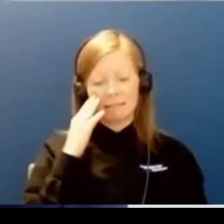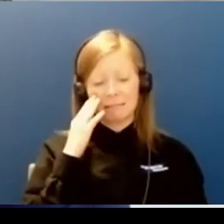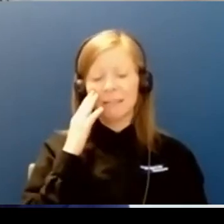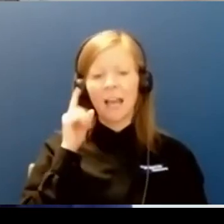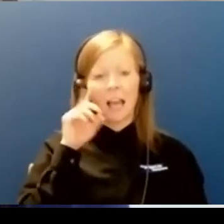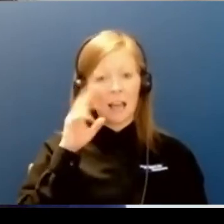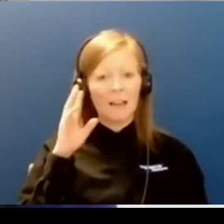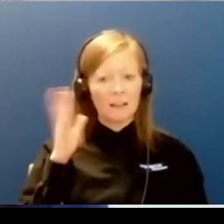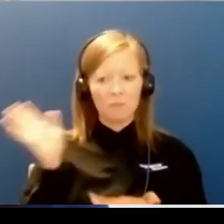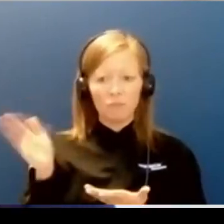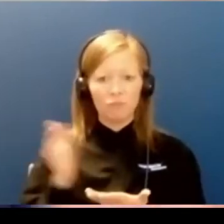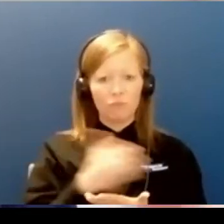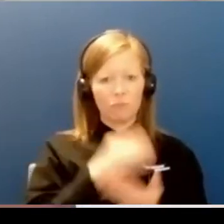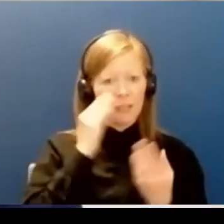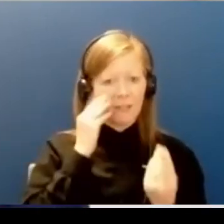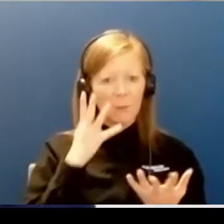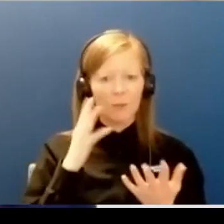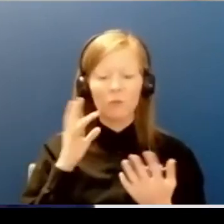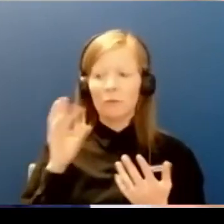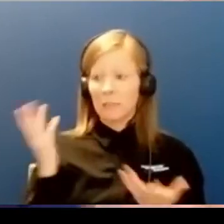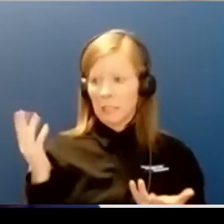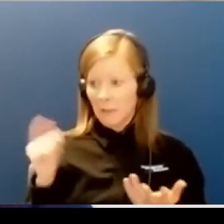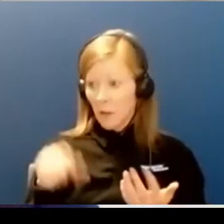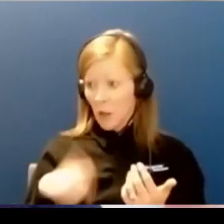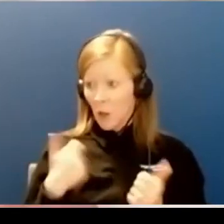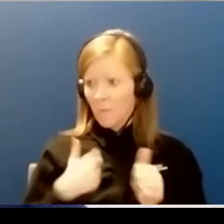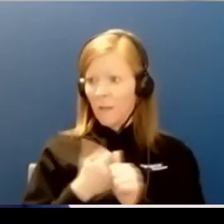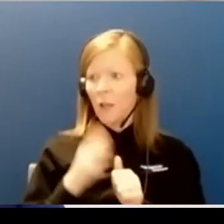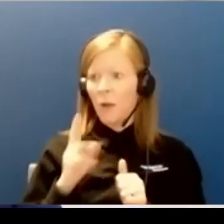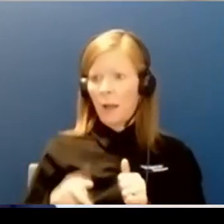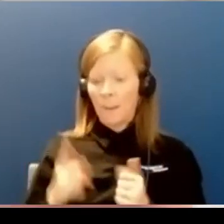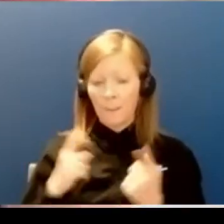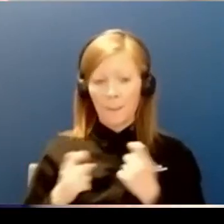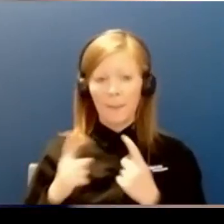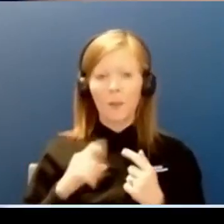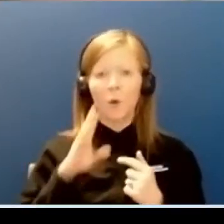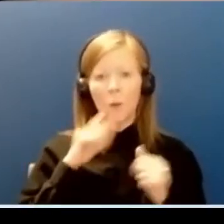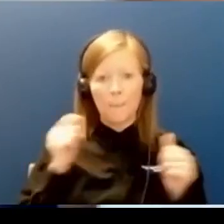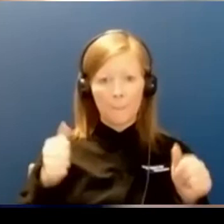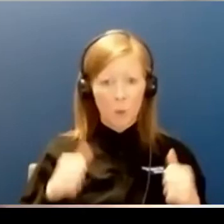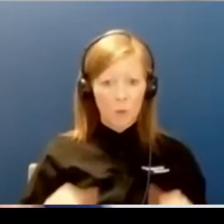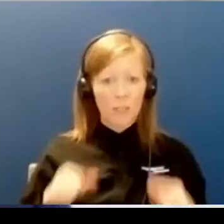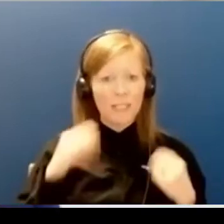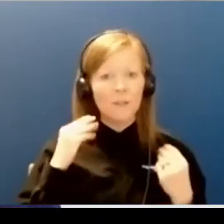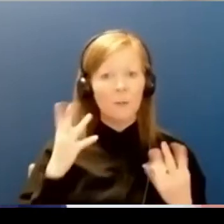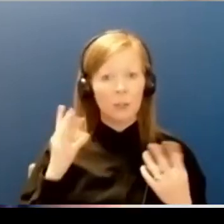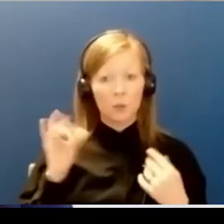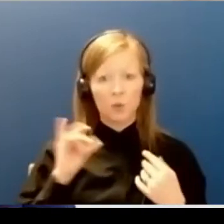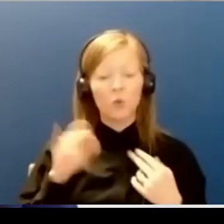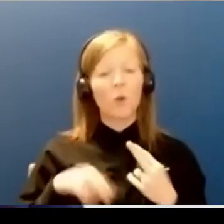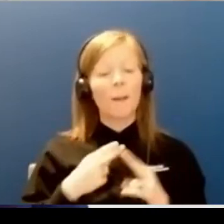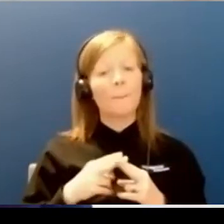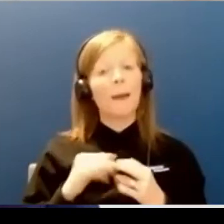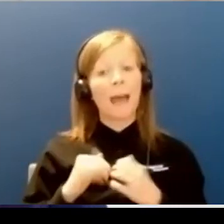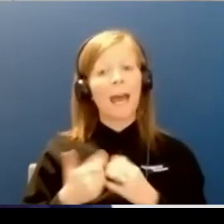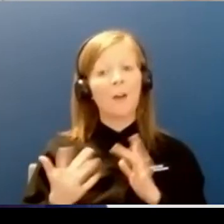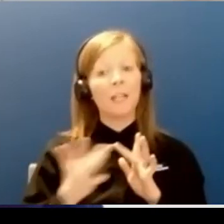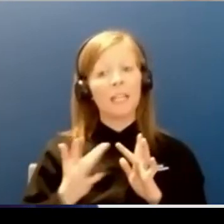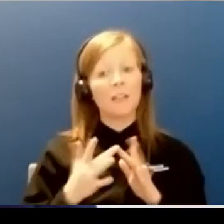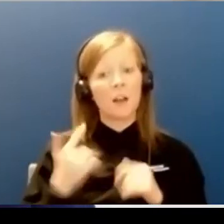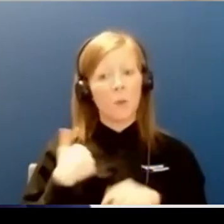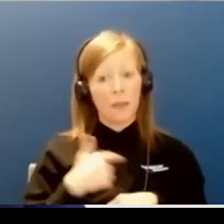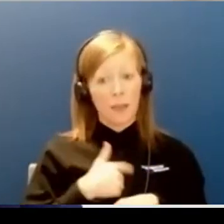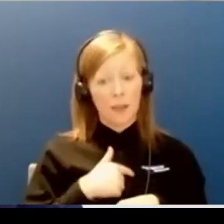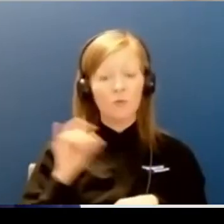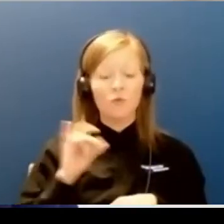all of this information together. So if there are any other follow-up questions, we'll also post some information about getting in contact with us, that we can answer those